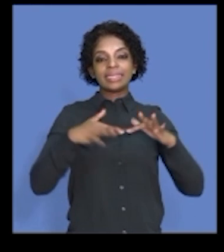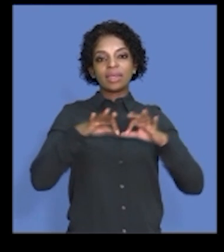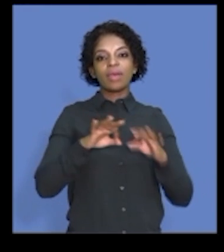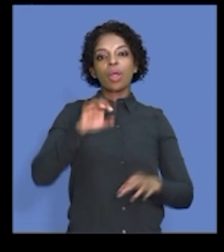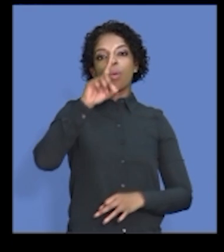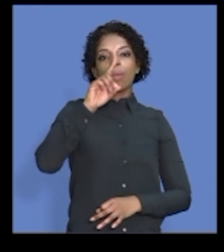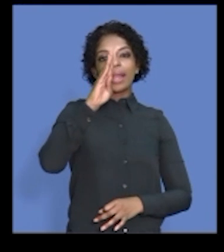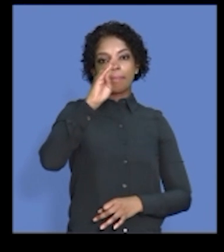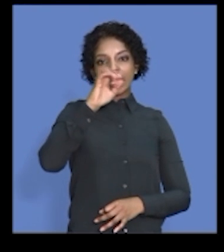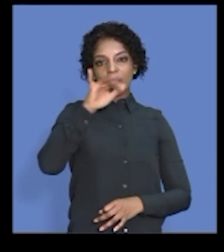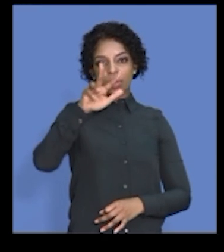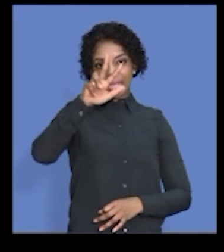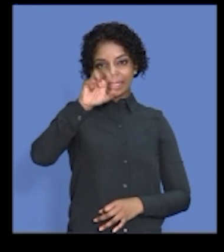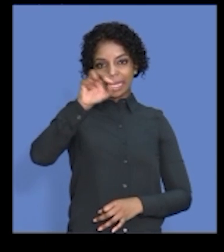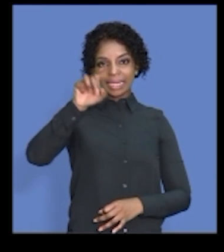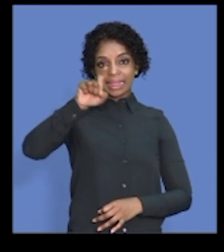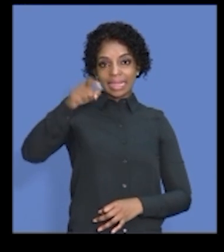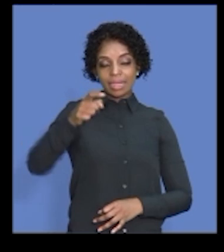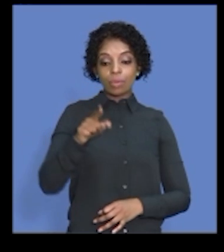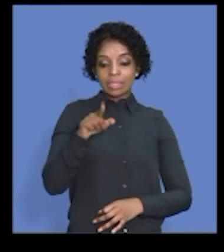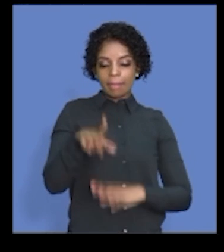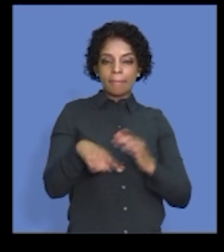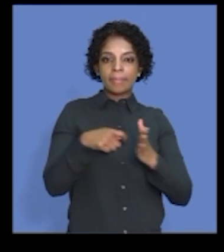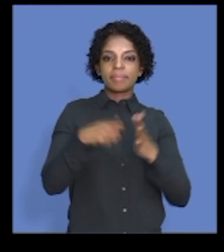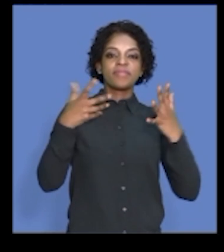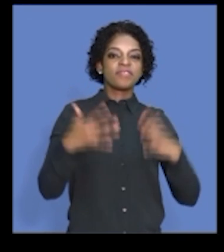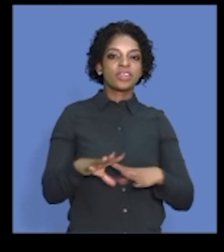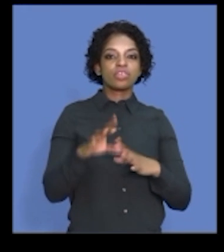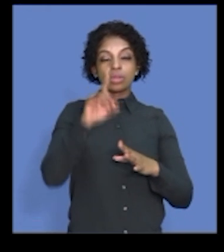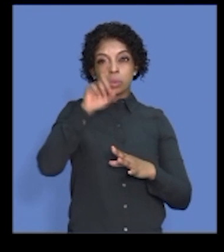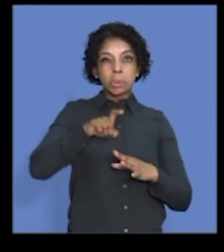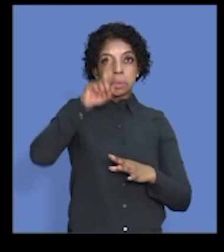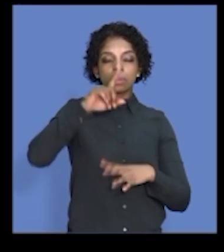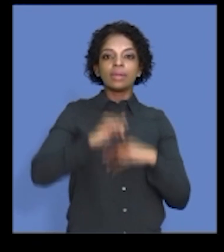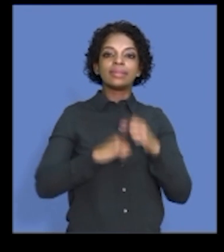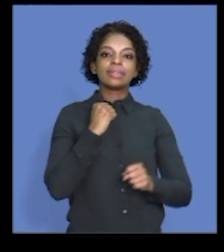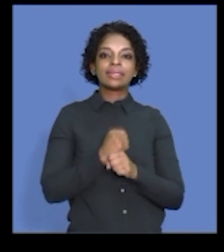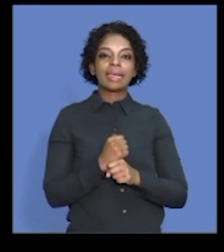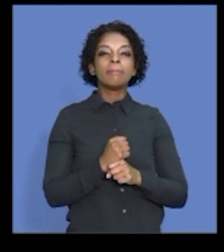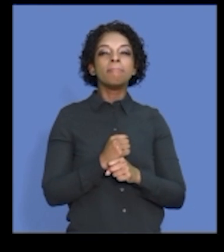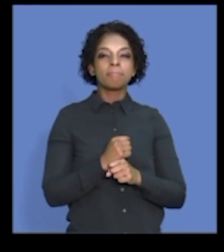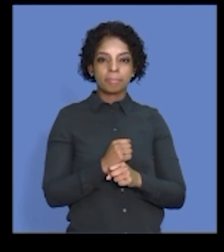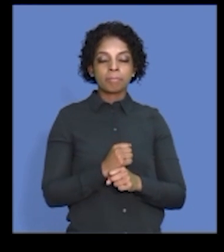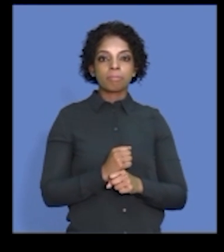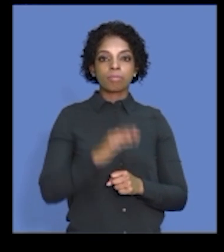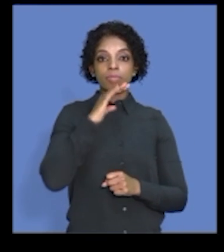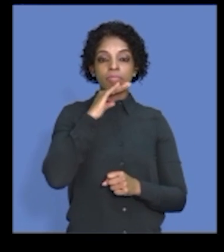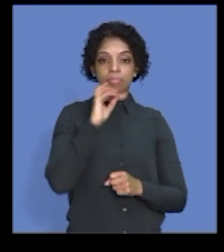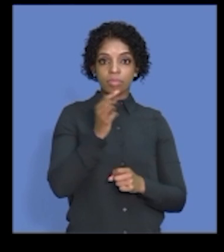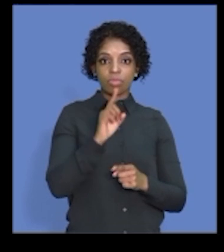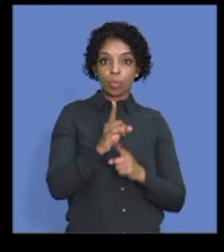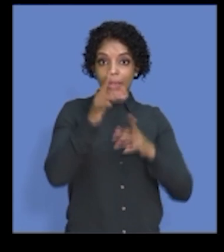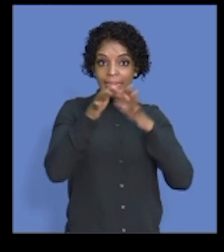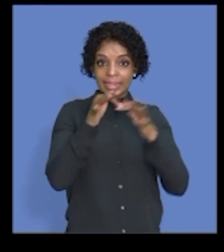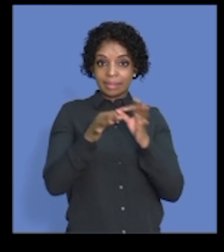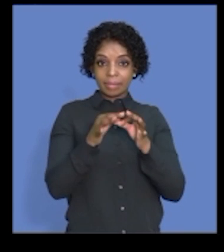1,800,000 was purchased during the year. So clearly you can see that they're telling you that you purchased an asset to the value